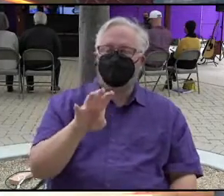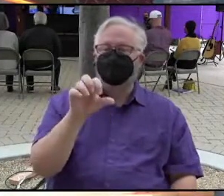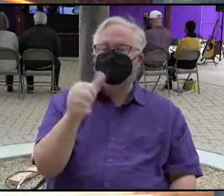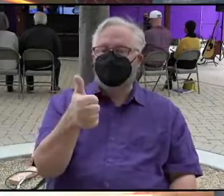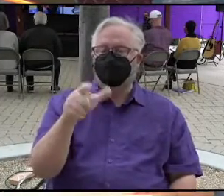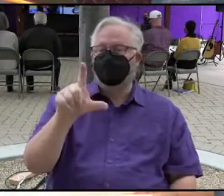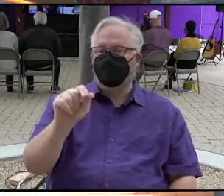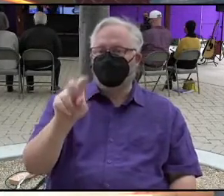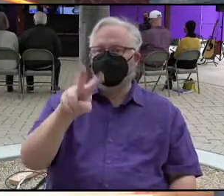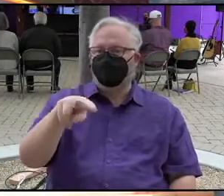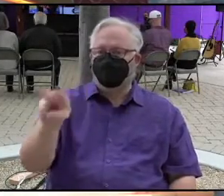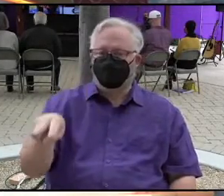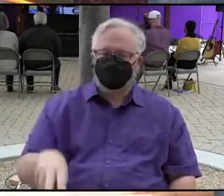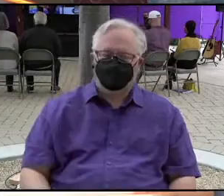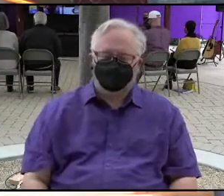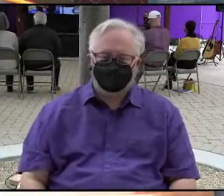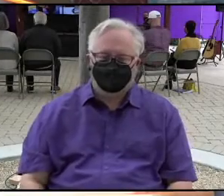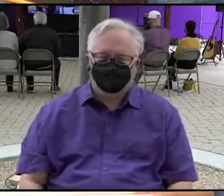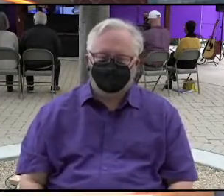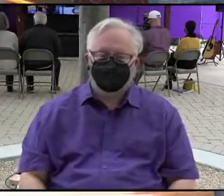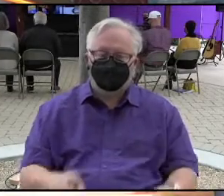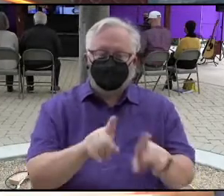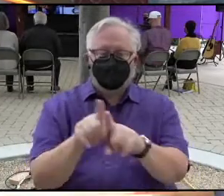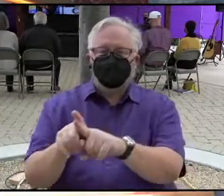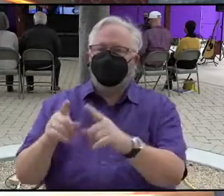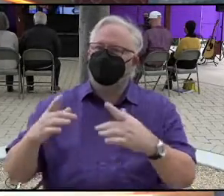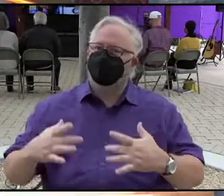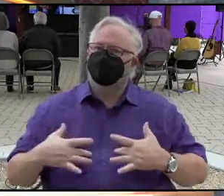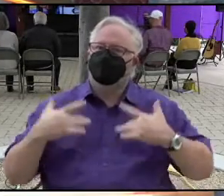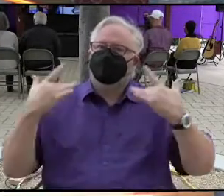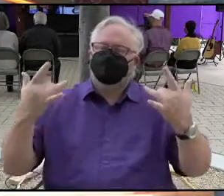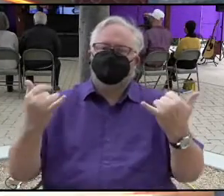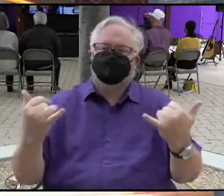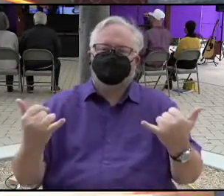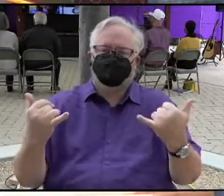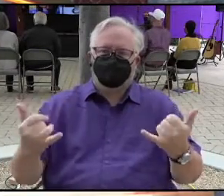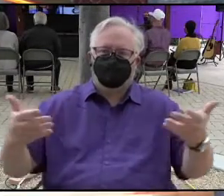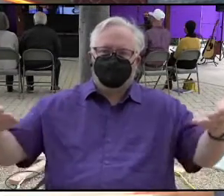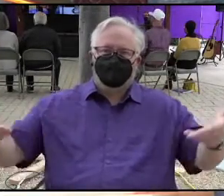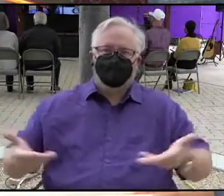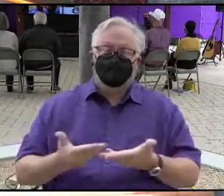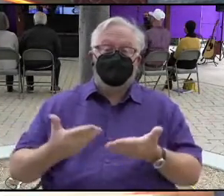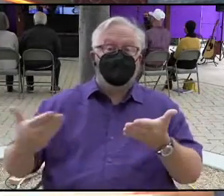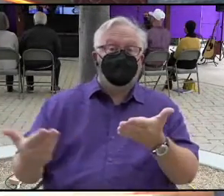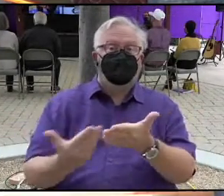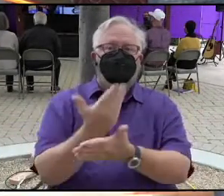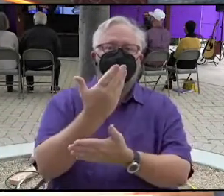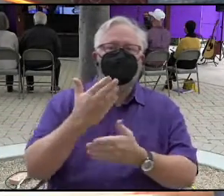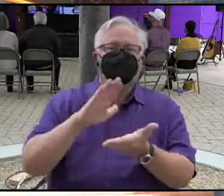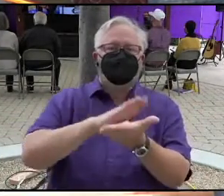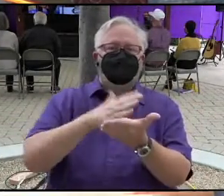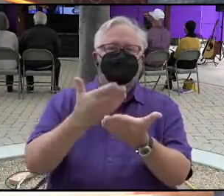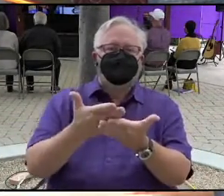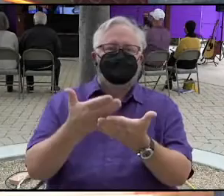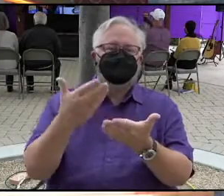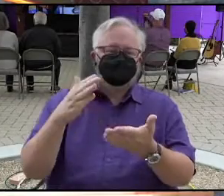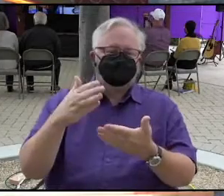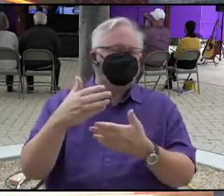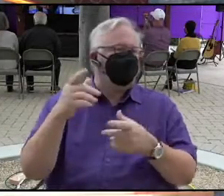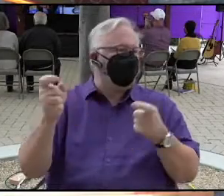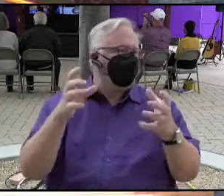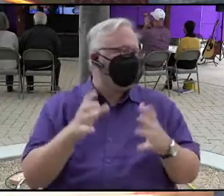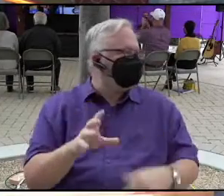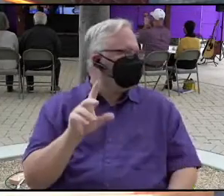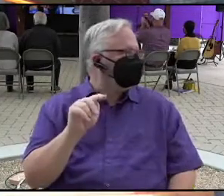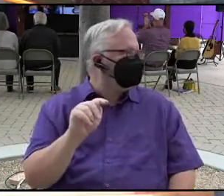04-10-2022. We are also very, very pleased today to introduce to you our new kitchen manager, Tiger Moses,